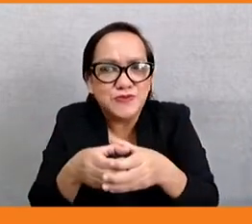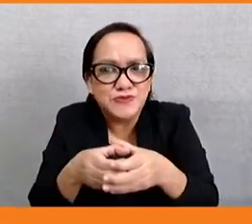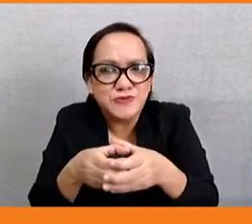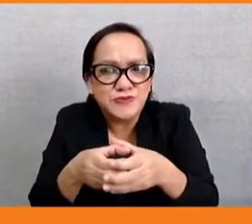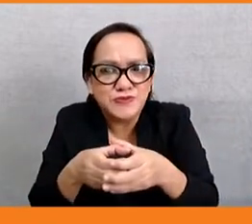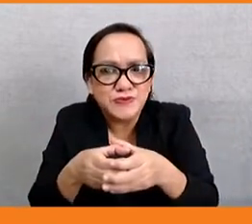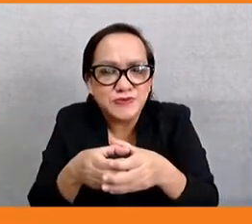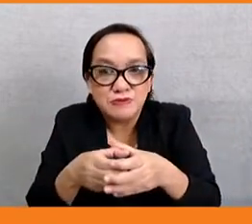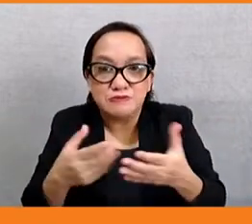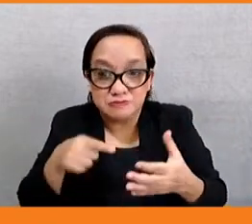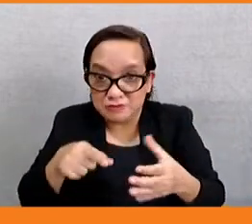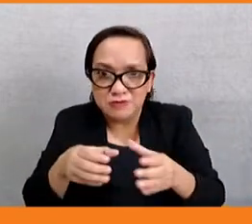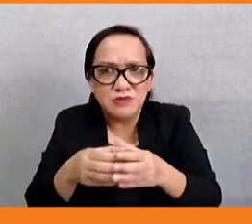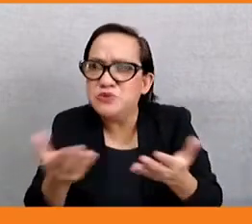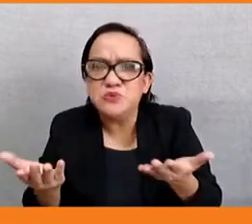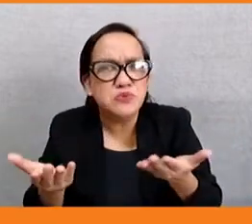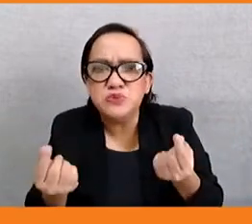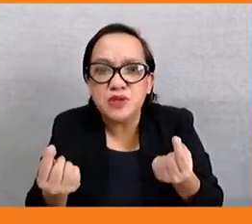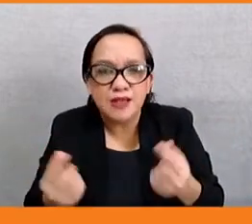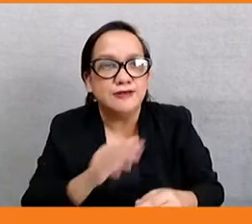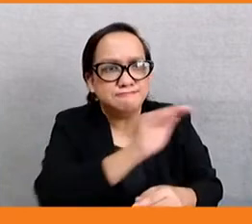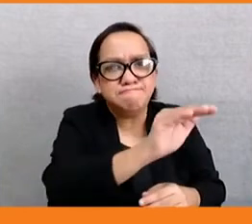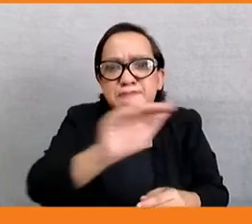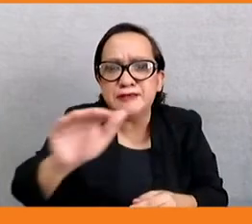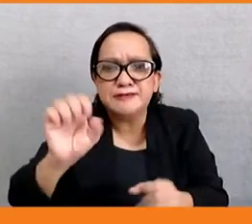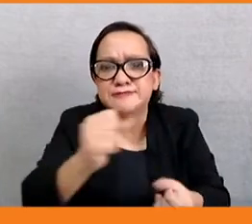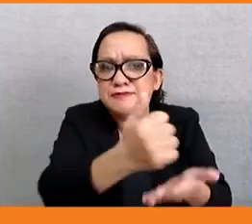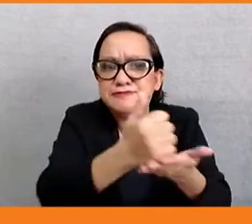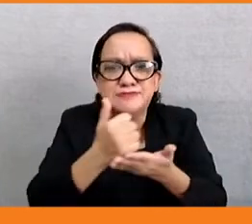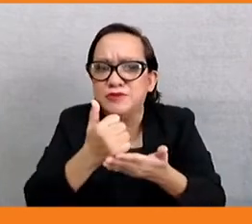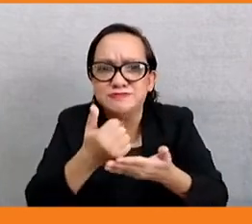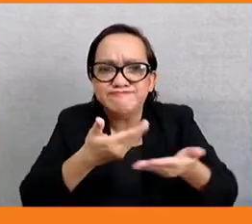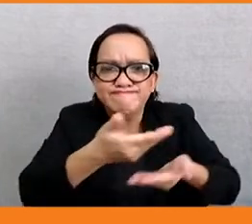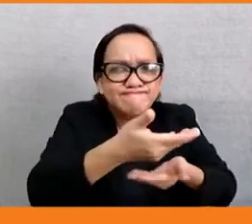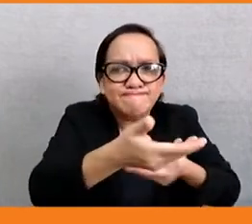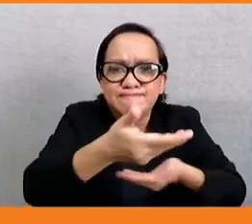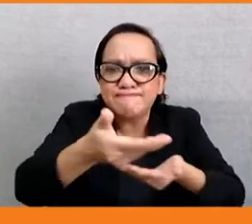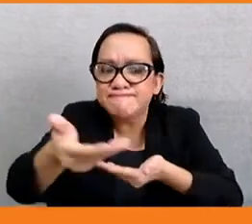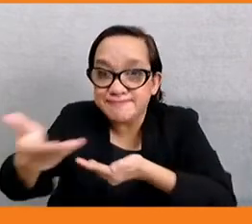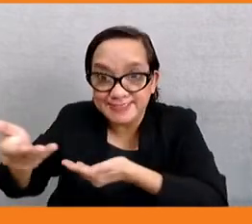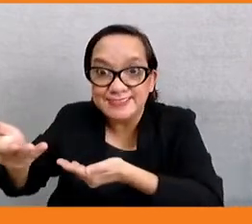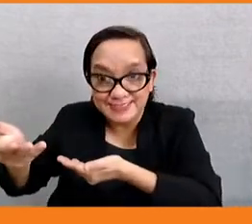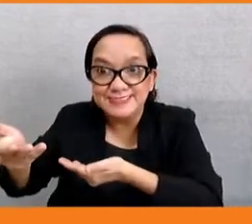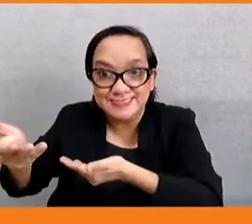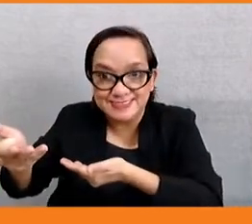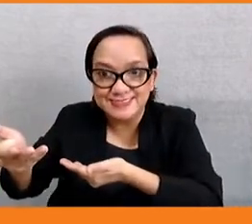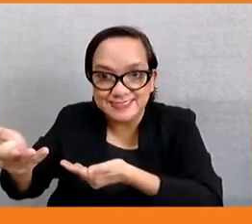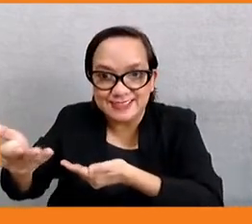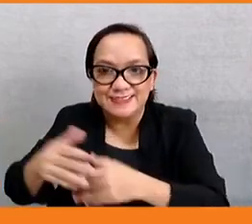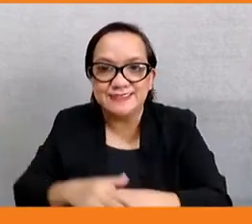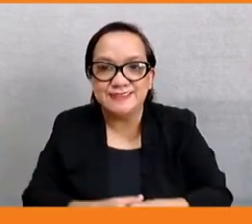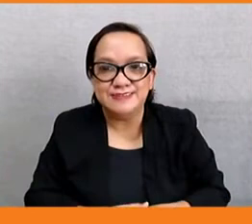counterparts in labor management capacity. Additionally, as part of the ADB's safeguard